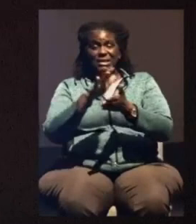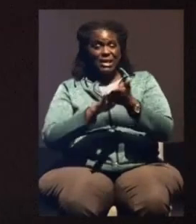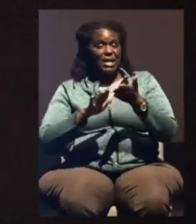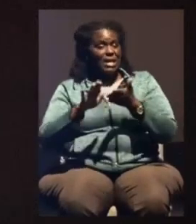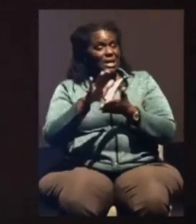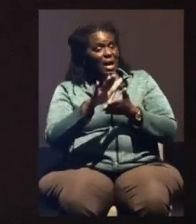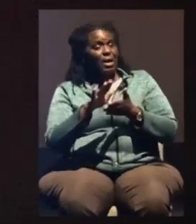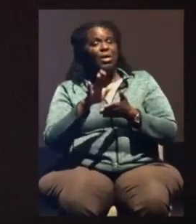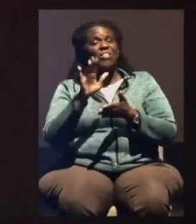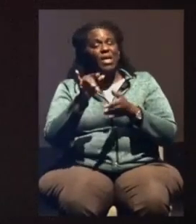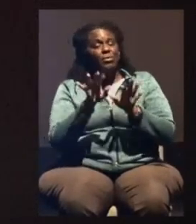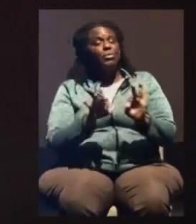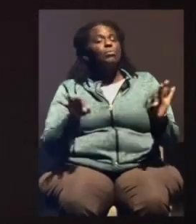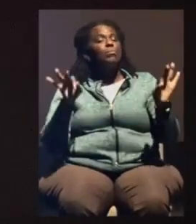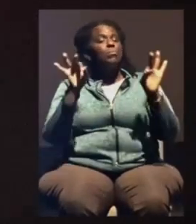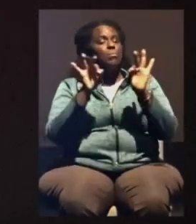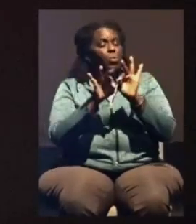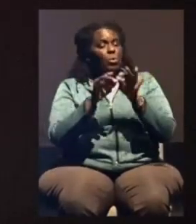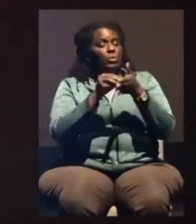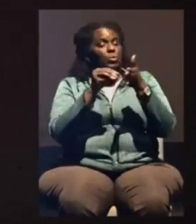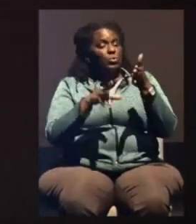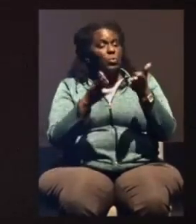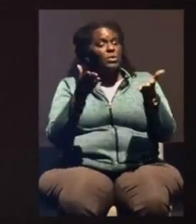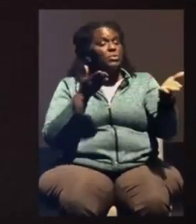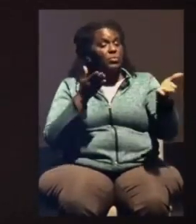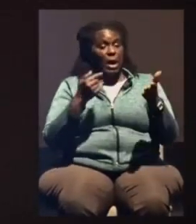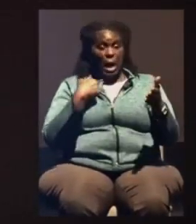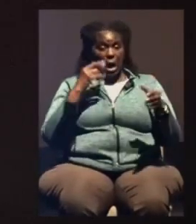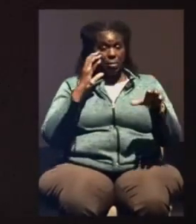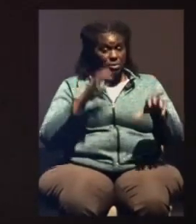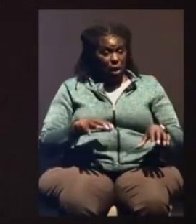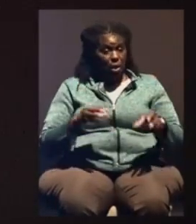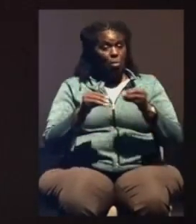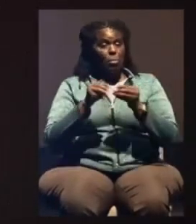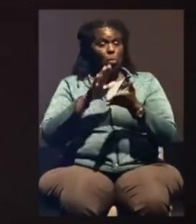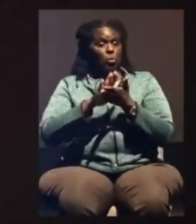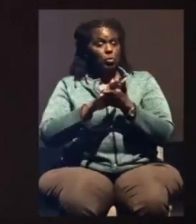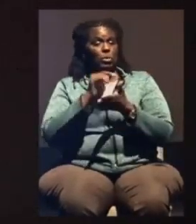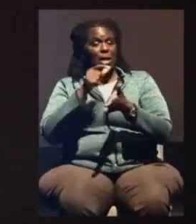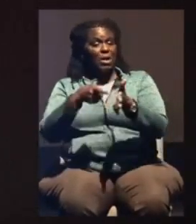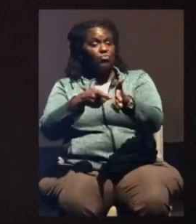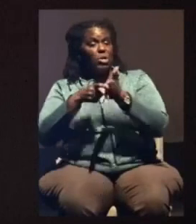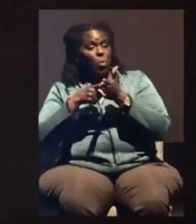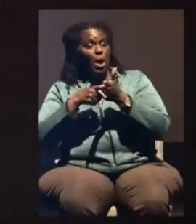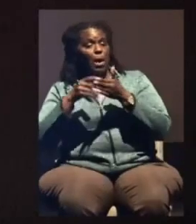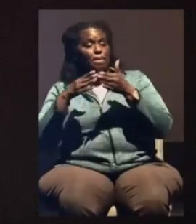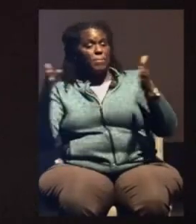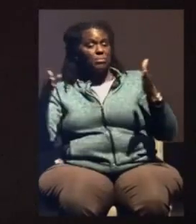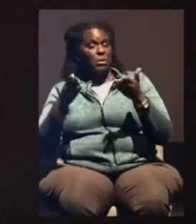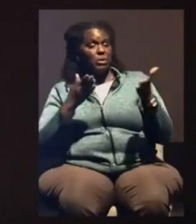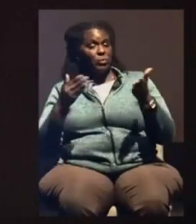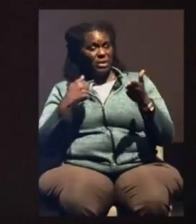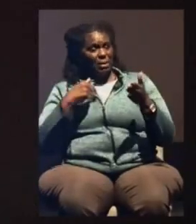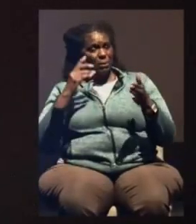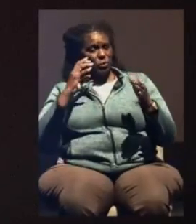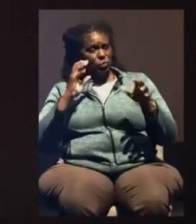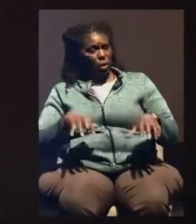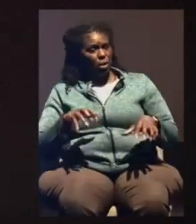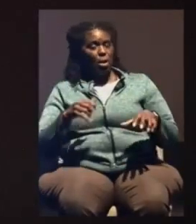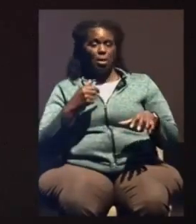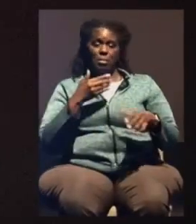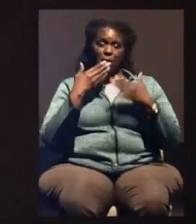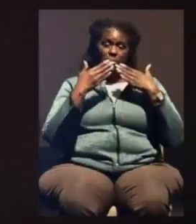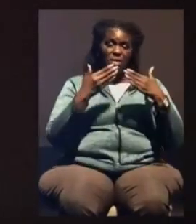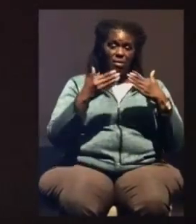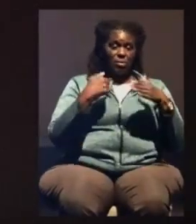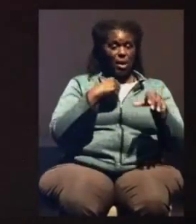Mm-hmm. It matters to them. So I'm a little surprised that more schools haven't required public service. But I'm really